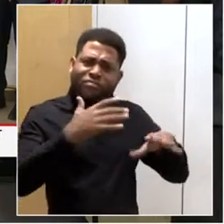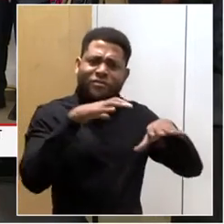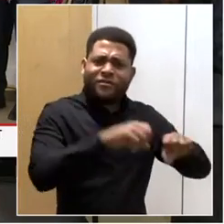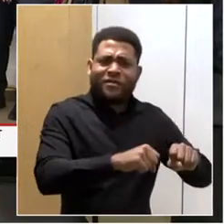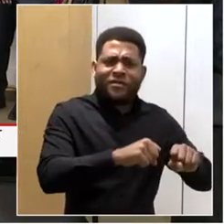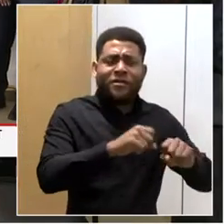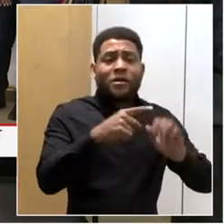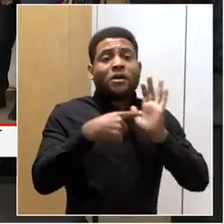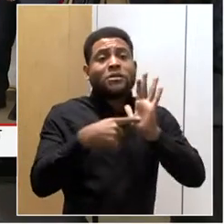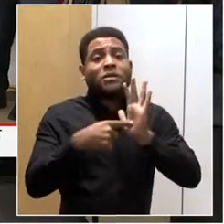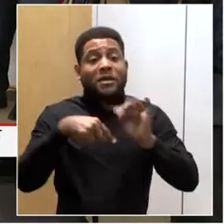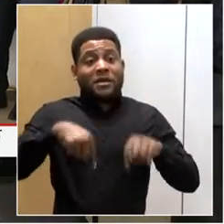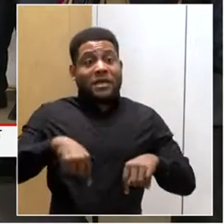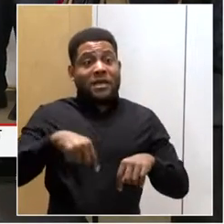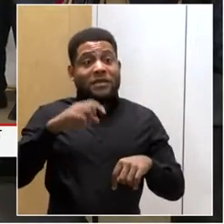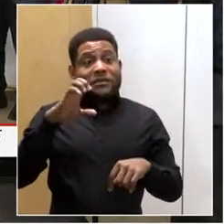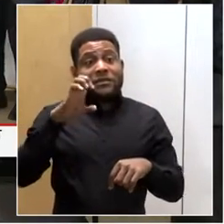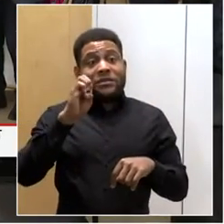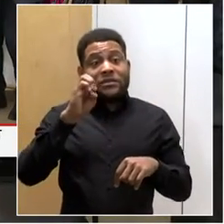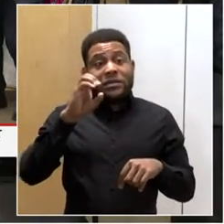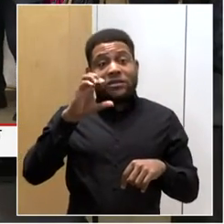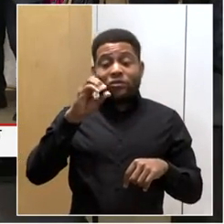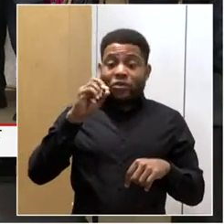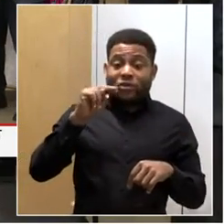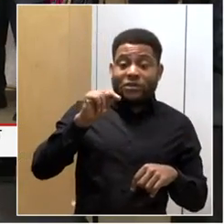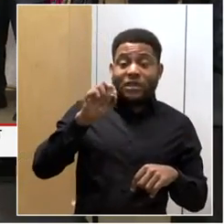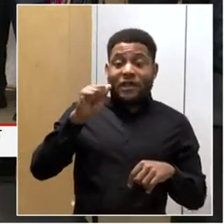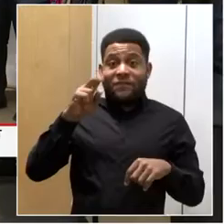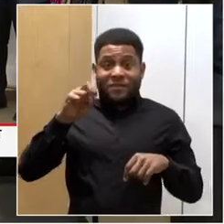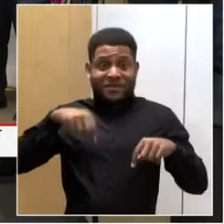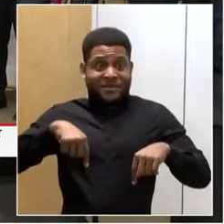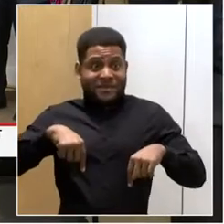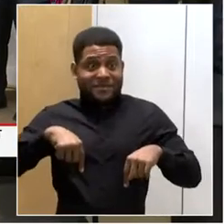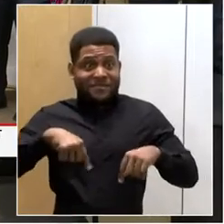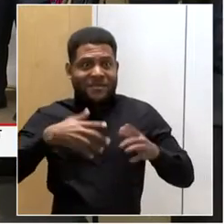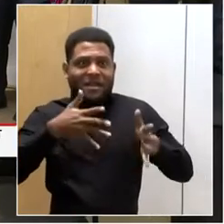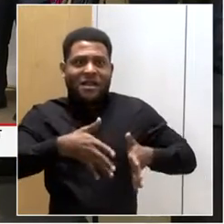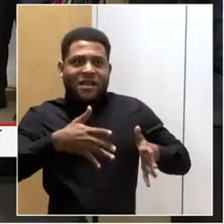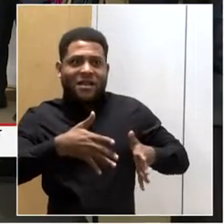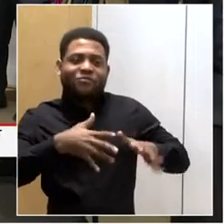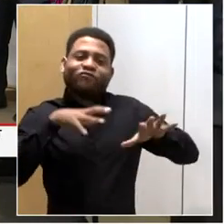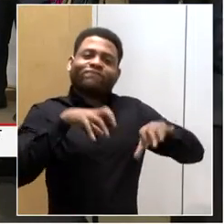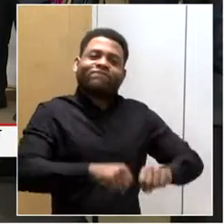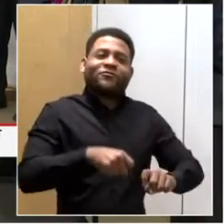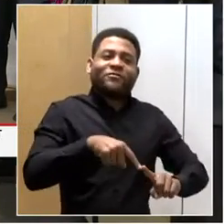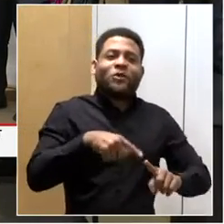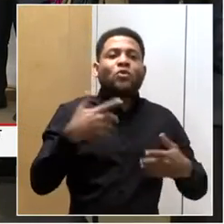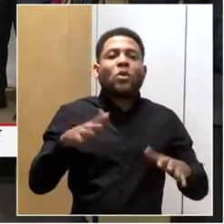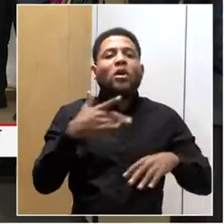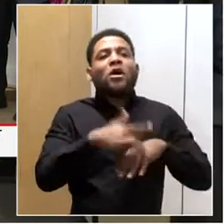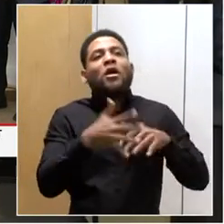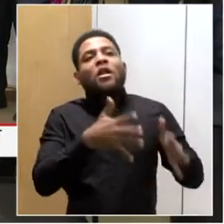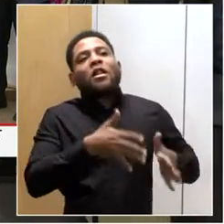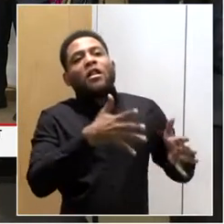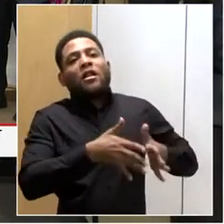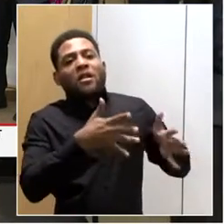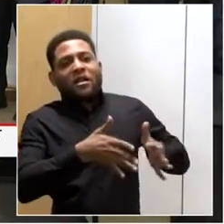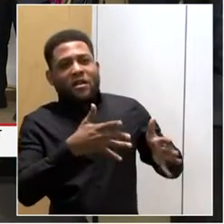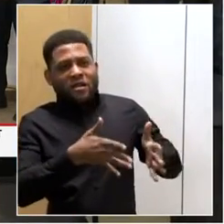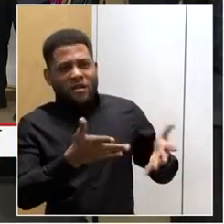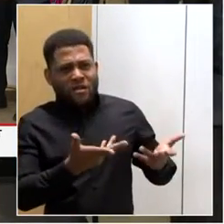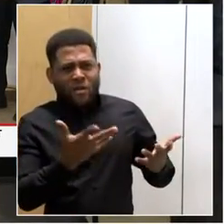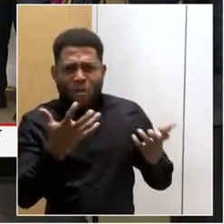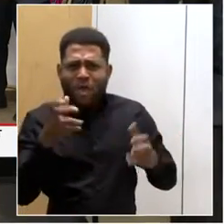of Connecticut Avenue. And, you know, while you don't want vacancies, if you are trying to